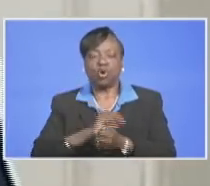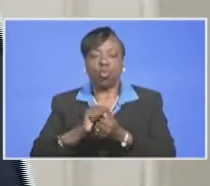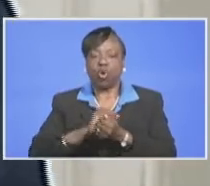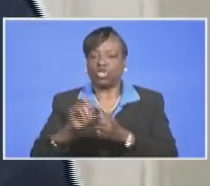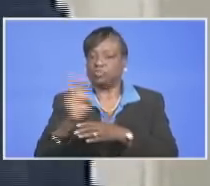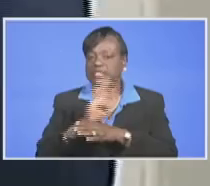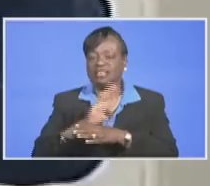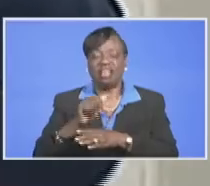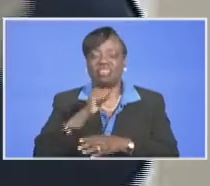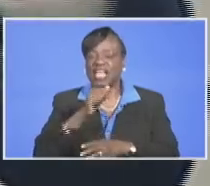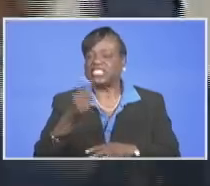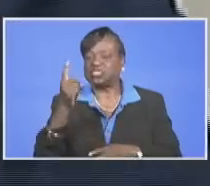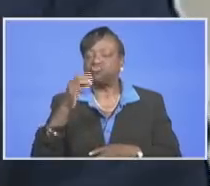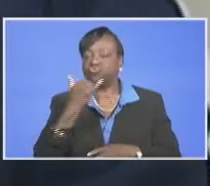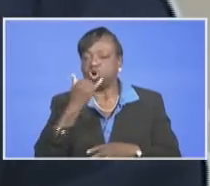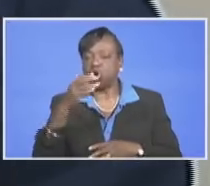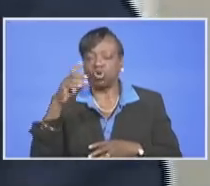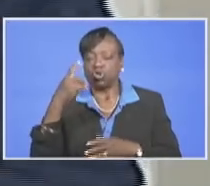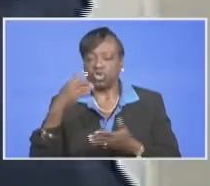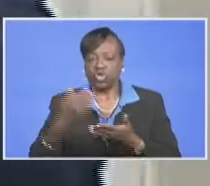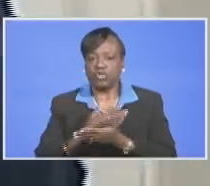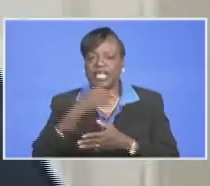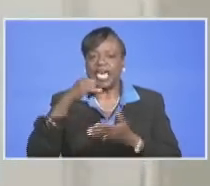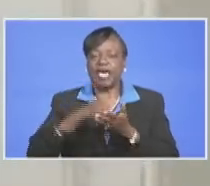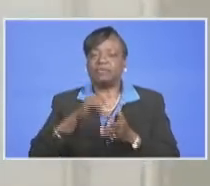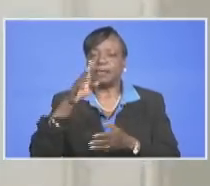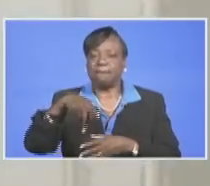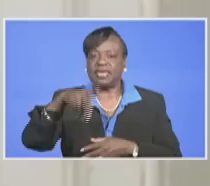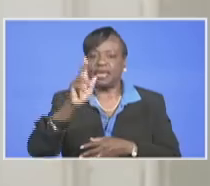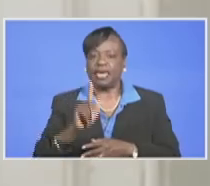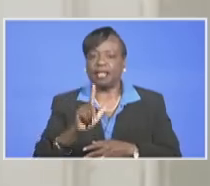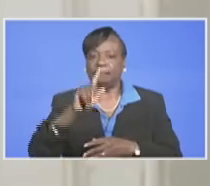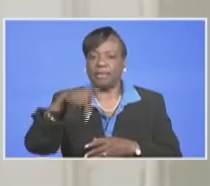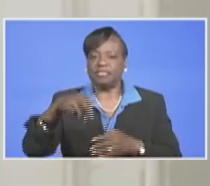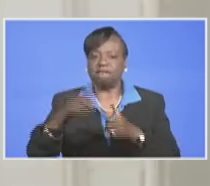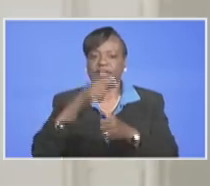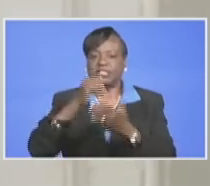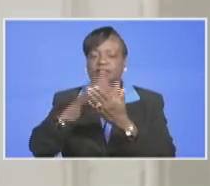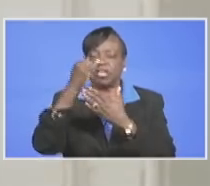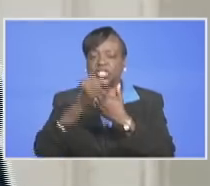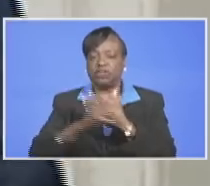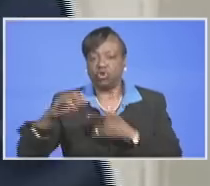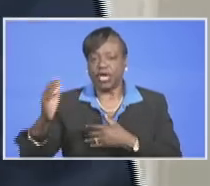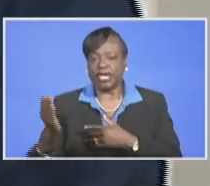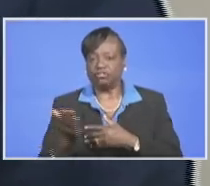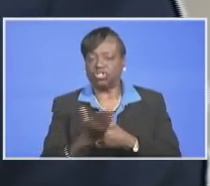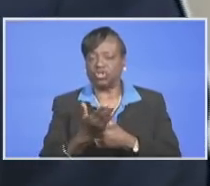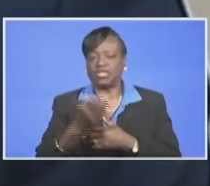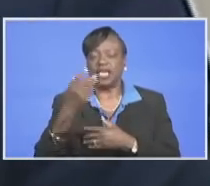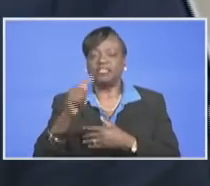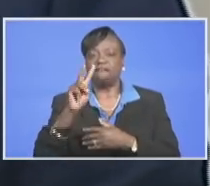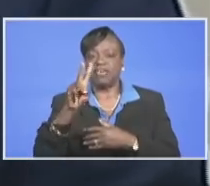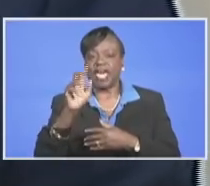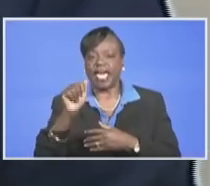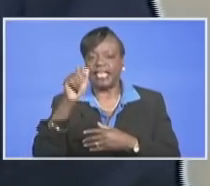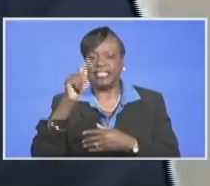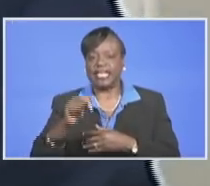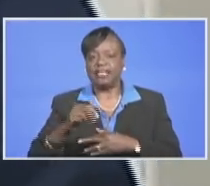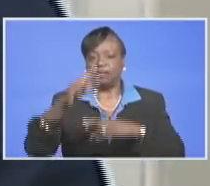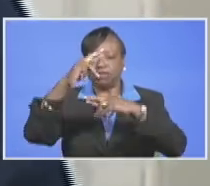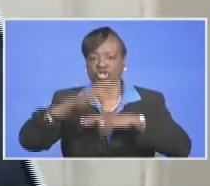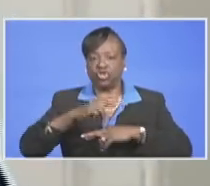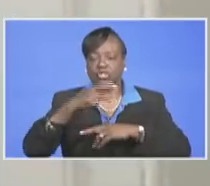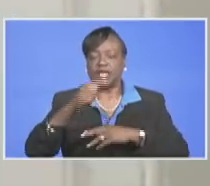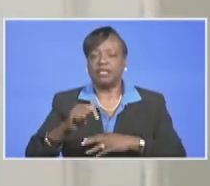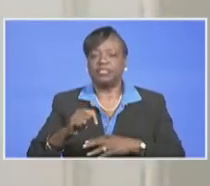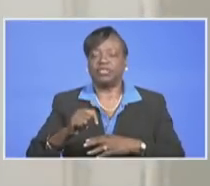news. In fact, it was the PLP on the 1st of January 2015 when they introduced the dreaded VAT that reduced the duty